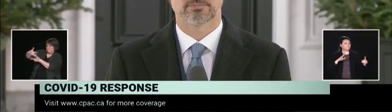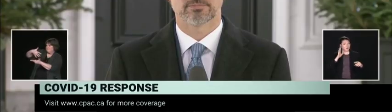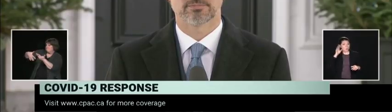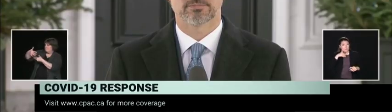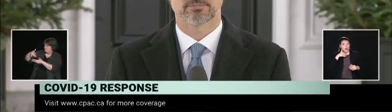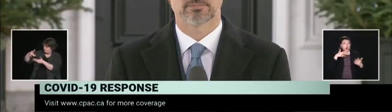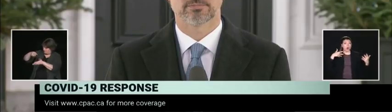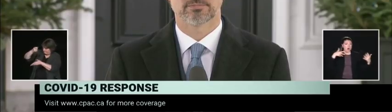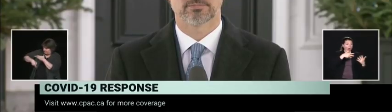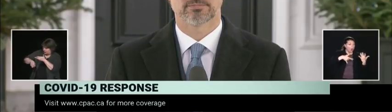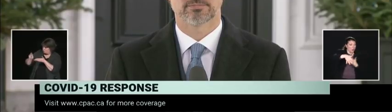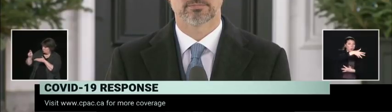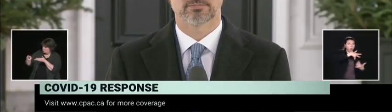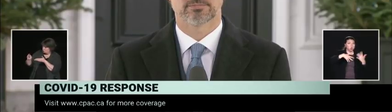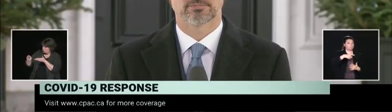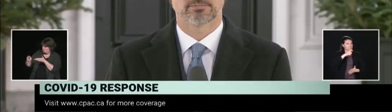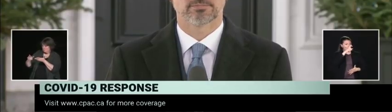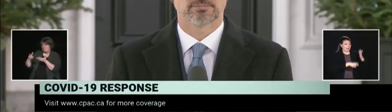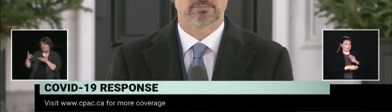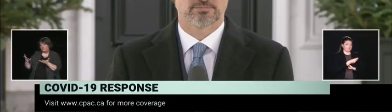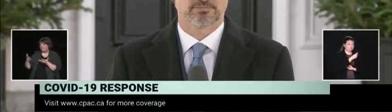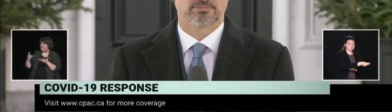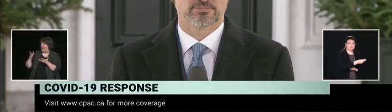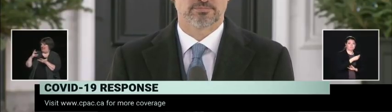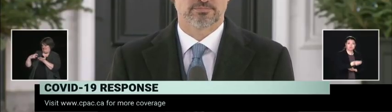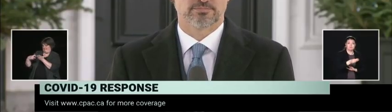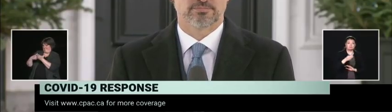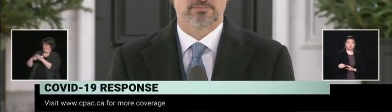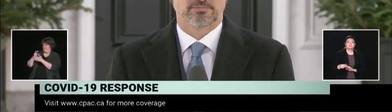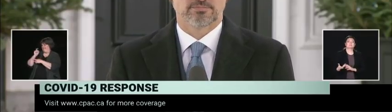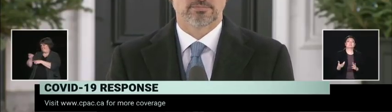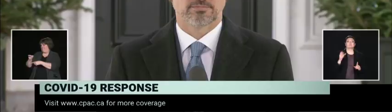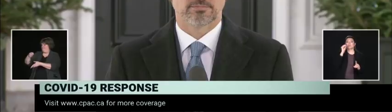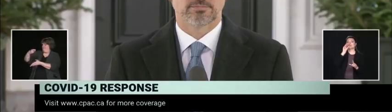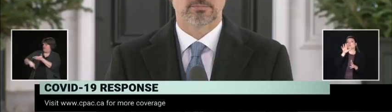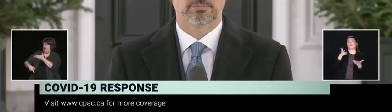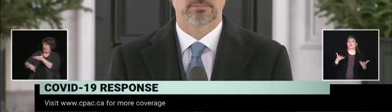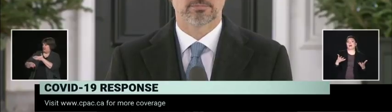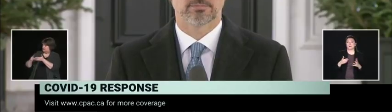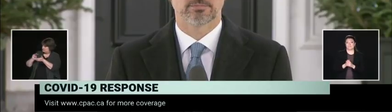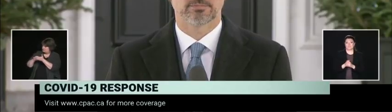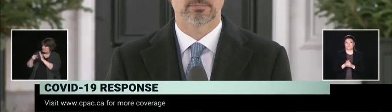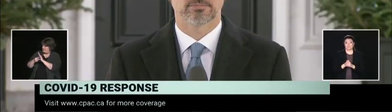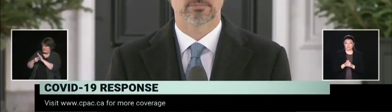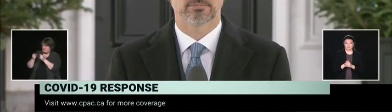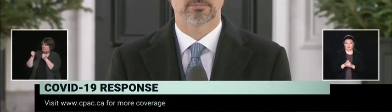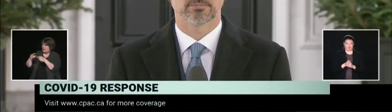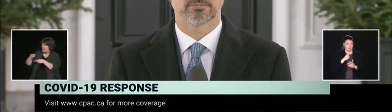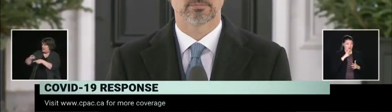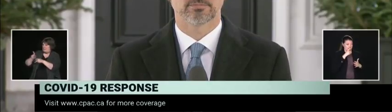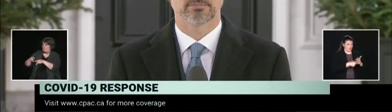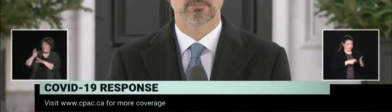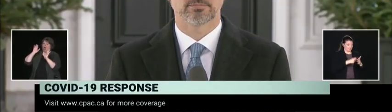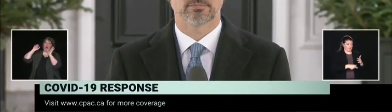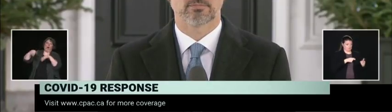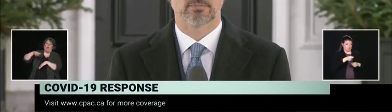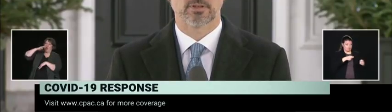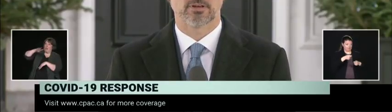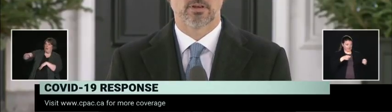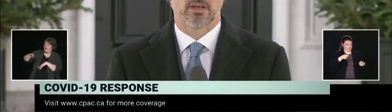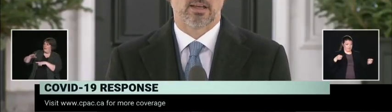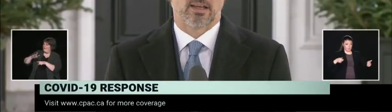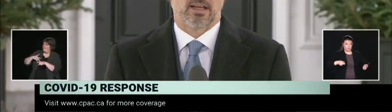measures? And with a number of people now being issued these tickets, does that indicate to you that many people still are not taking this pandemic